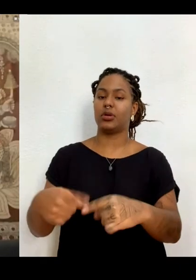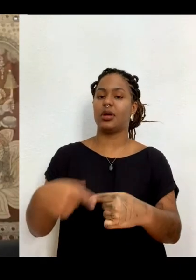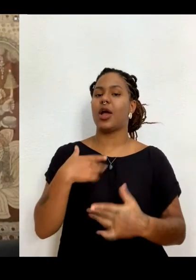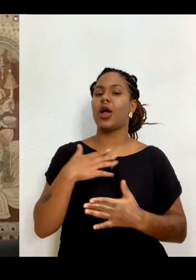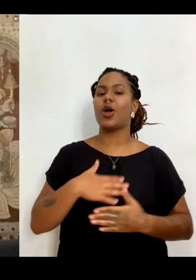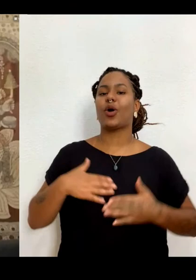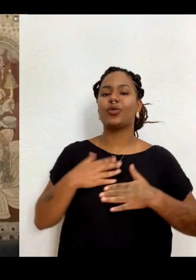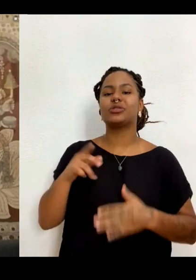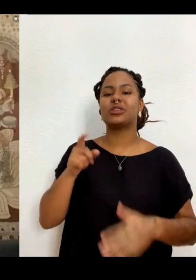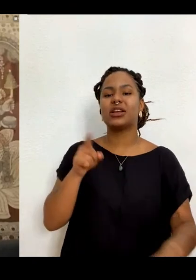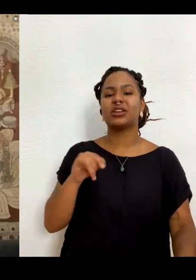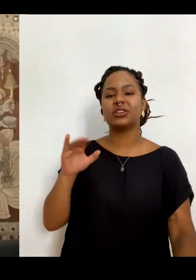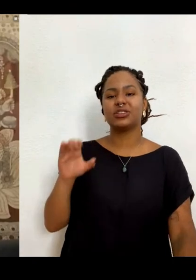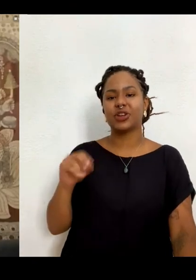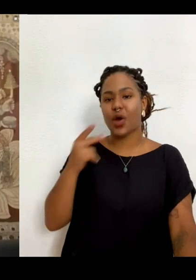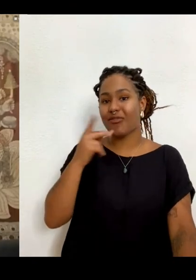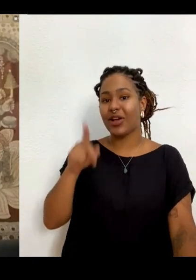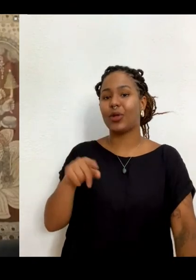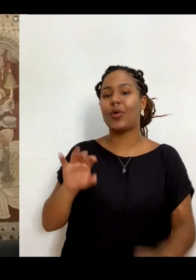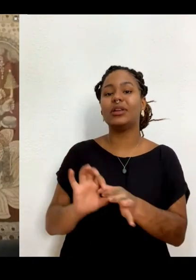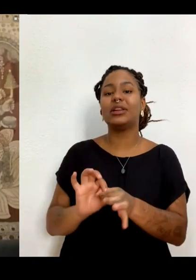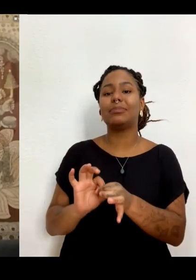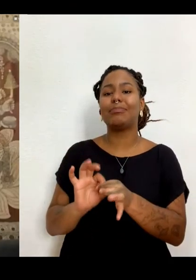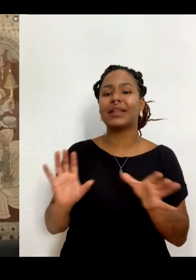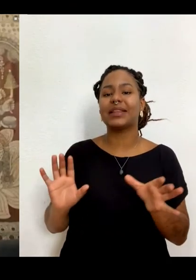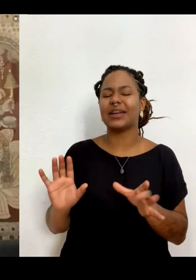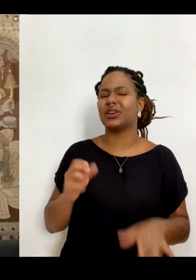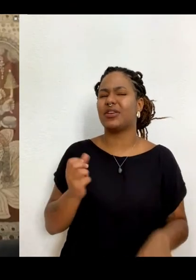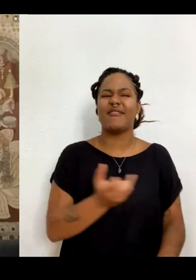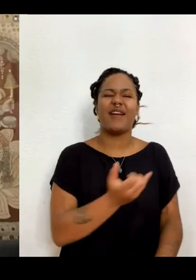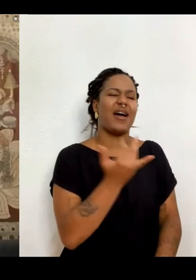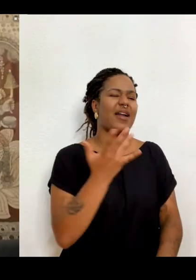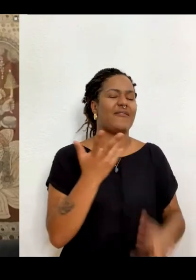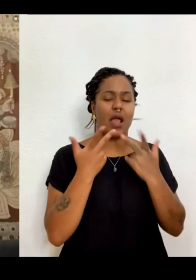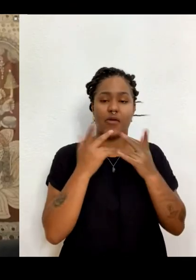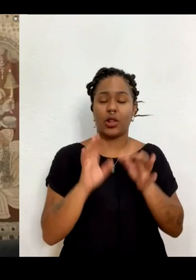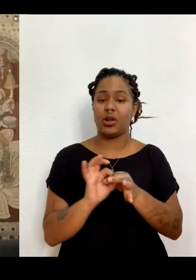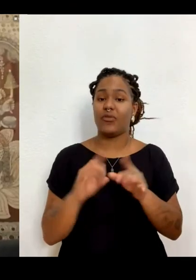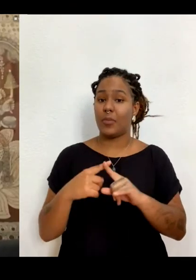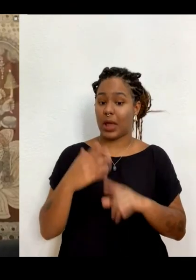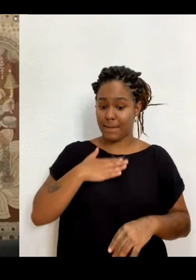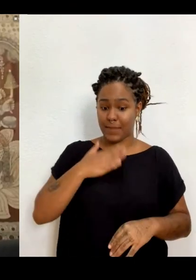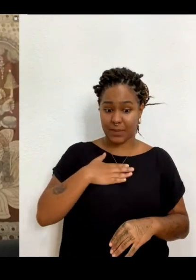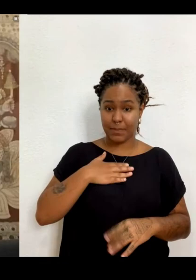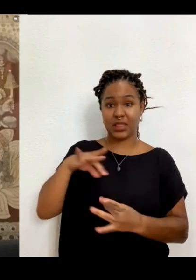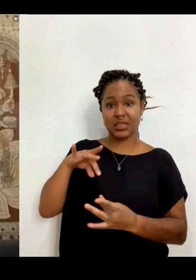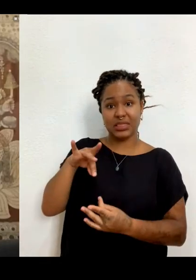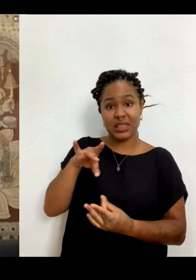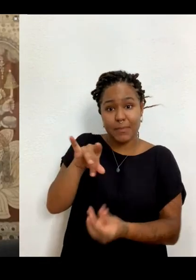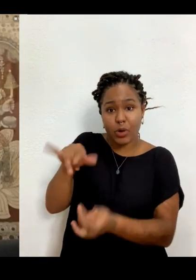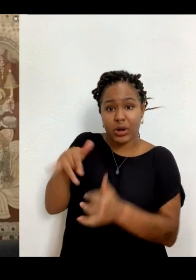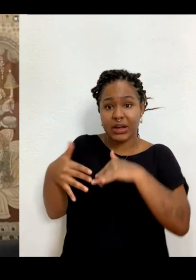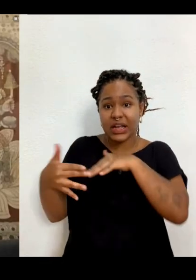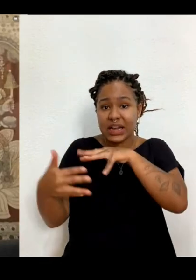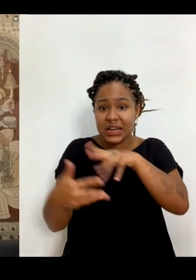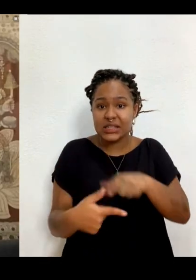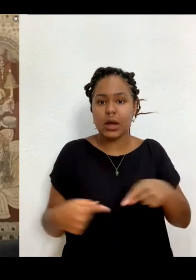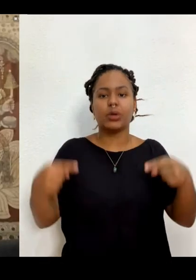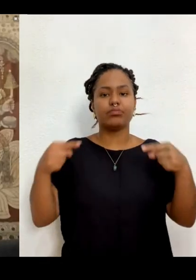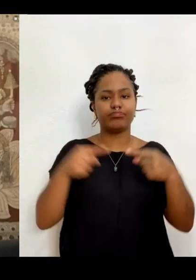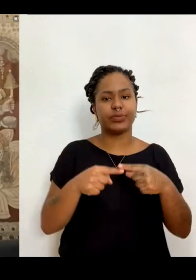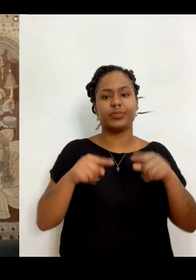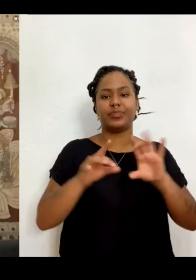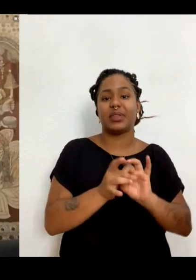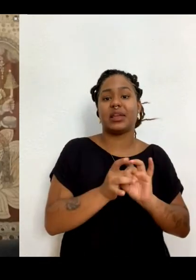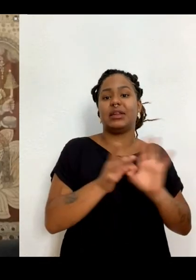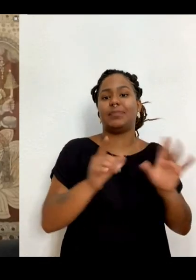repeatedly and to me Earth democracy is about the freedom of every species and freedom of every